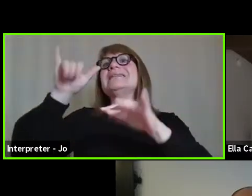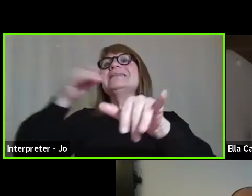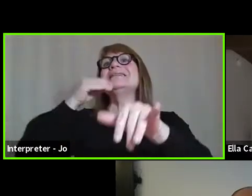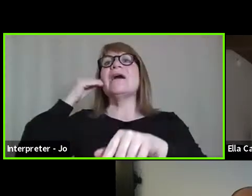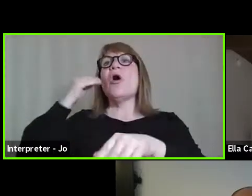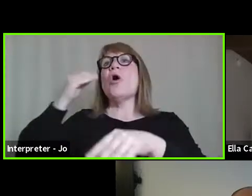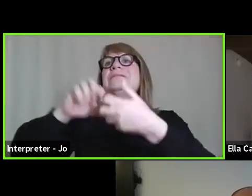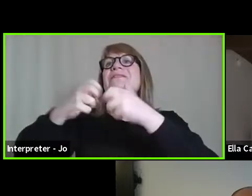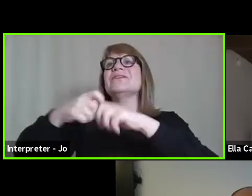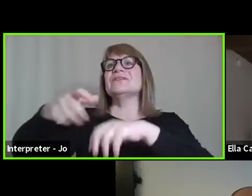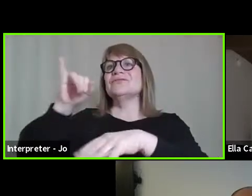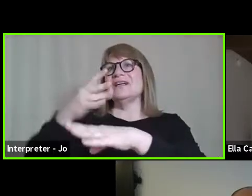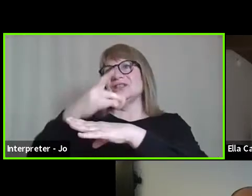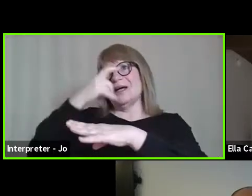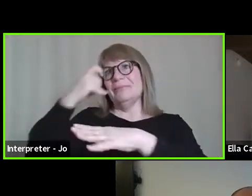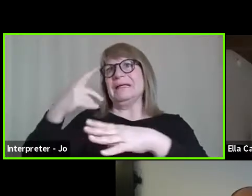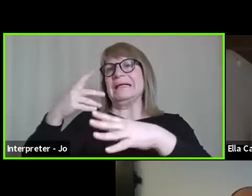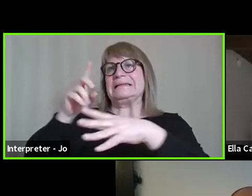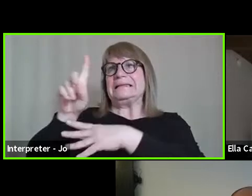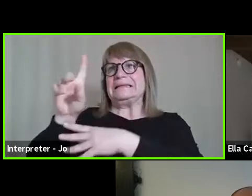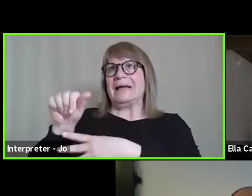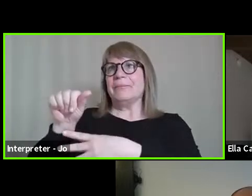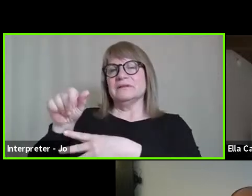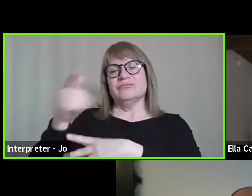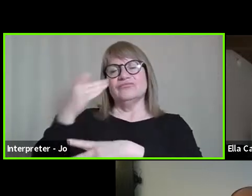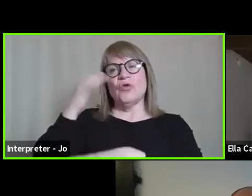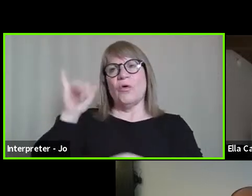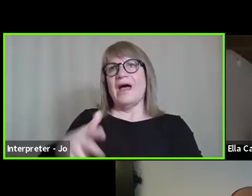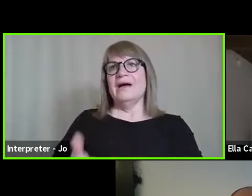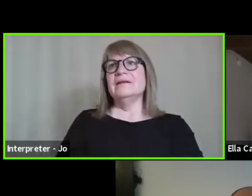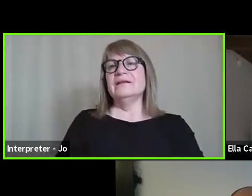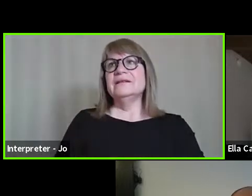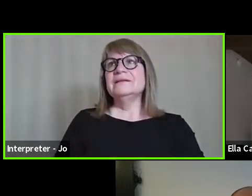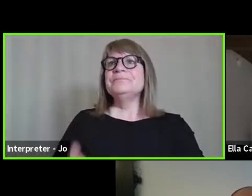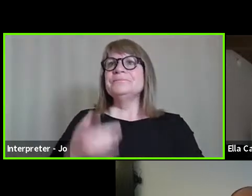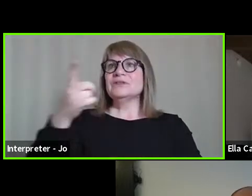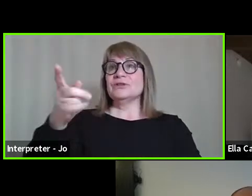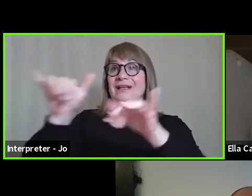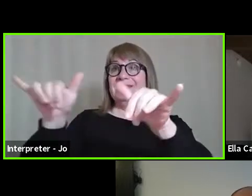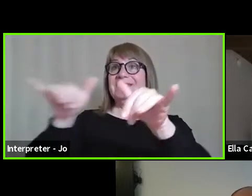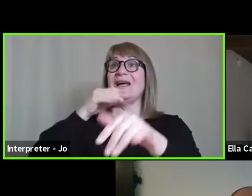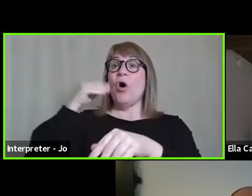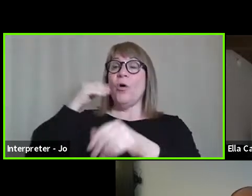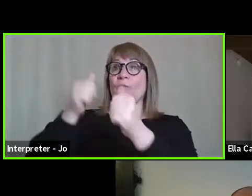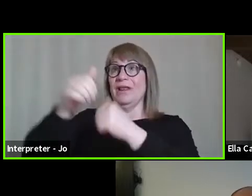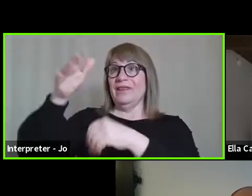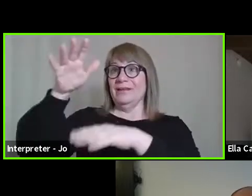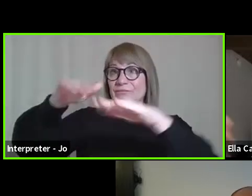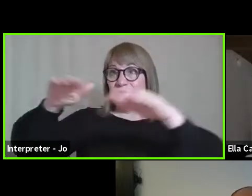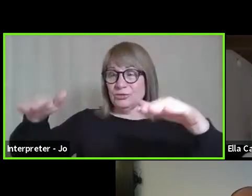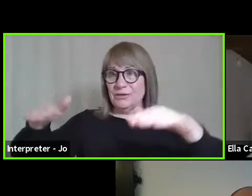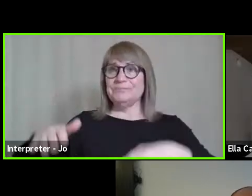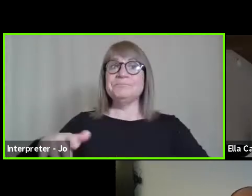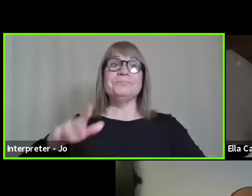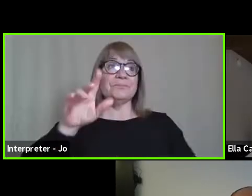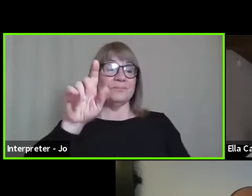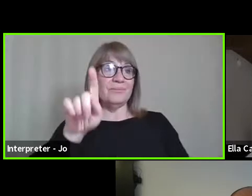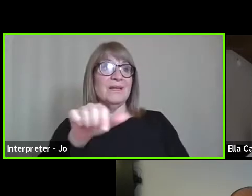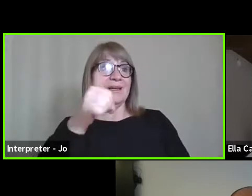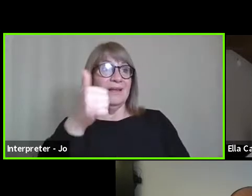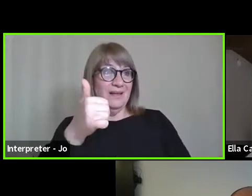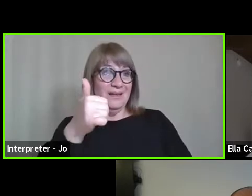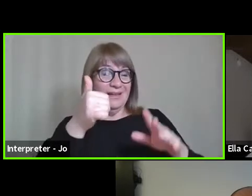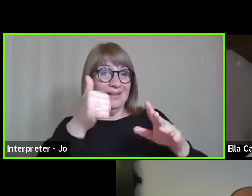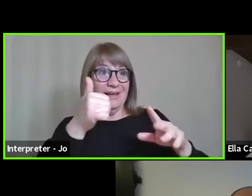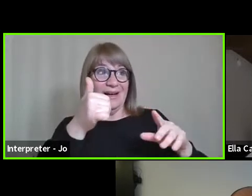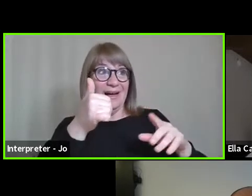employed um as we know and um the the other parent would turn around and say then that this person was unsafe and